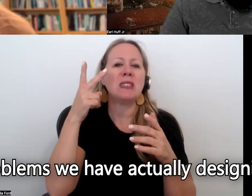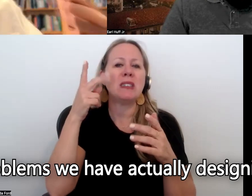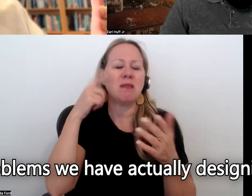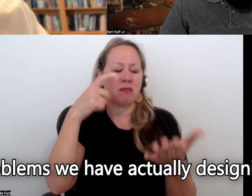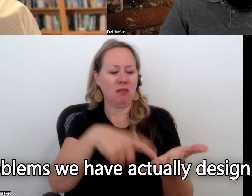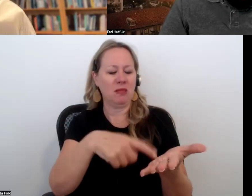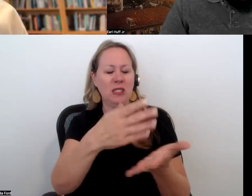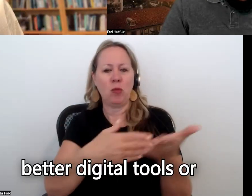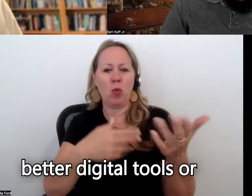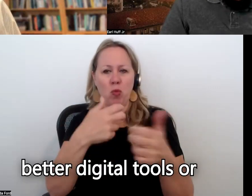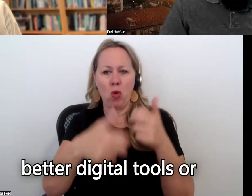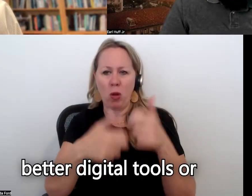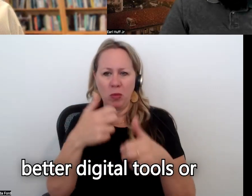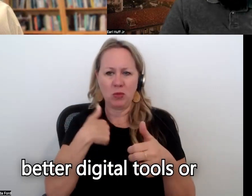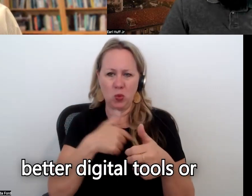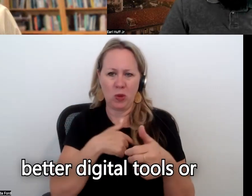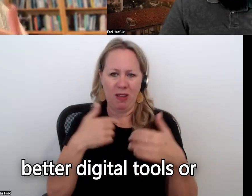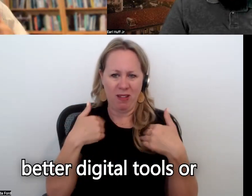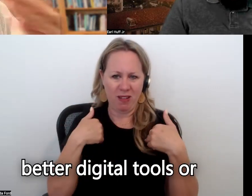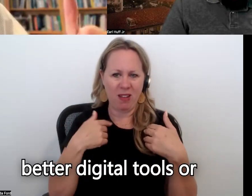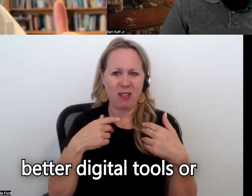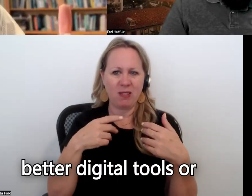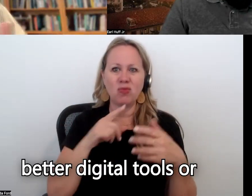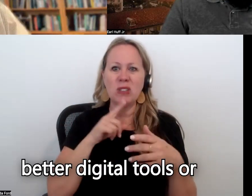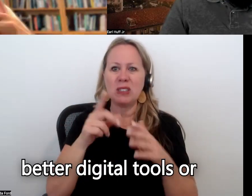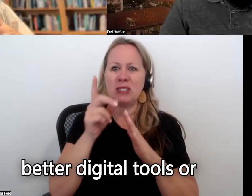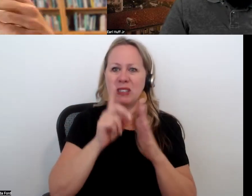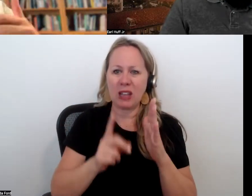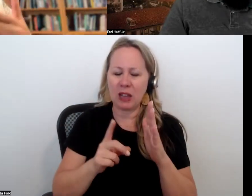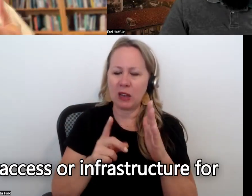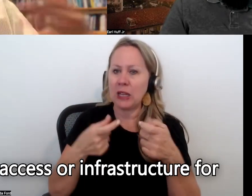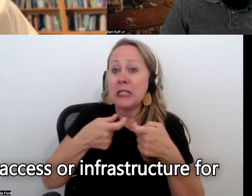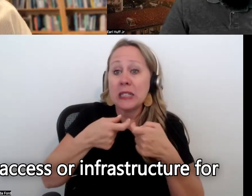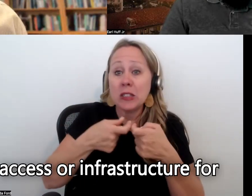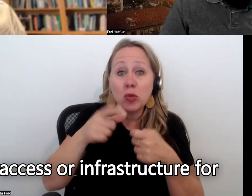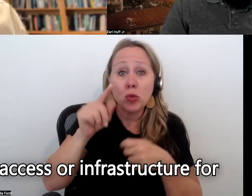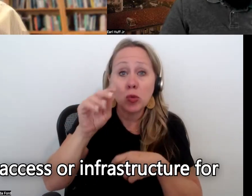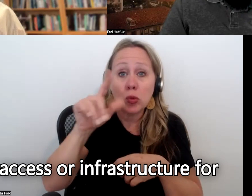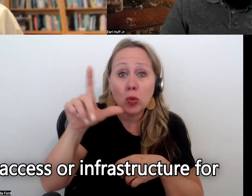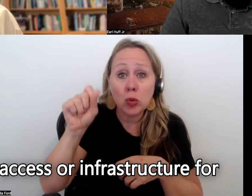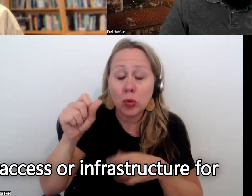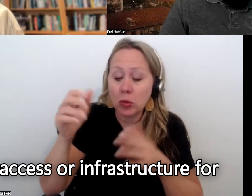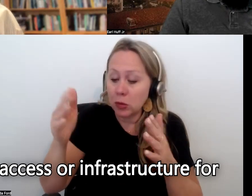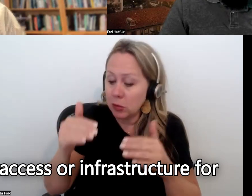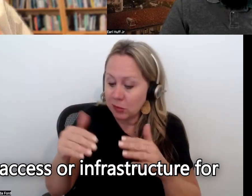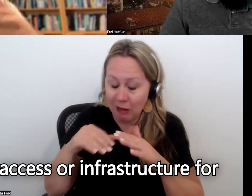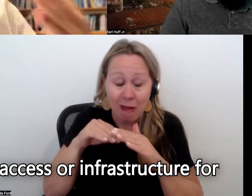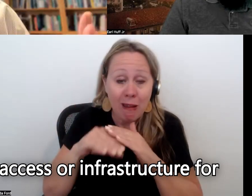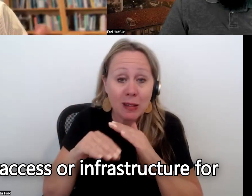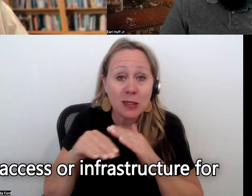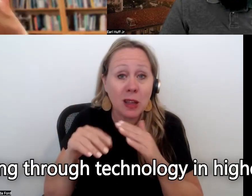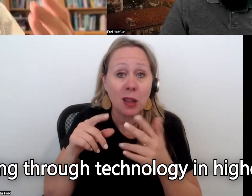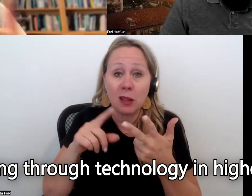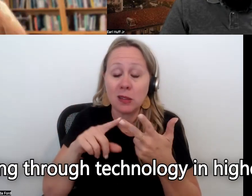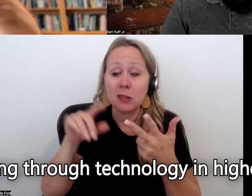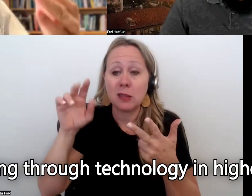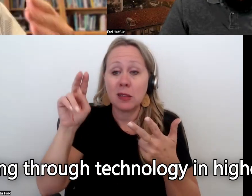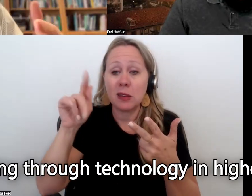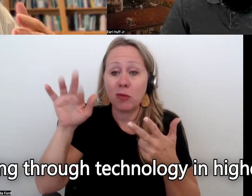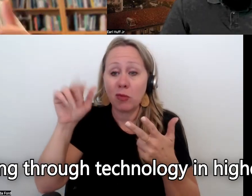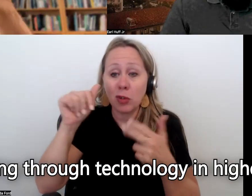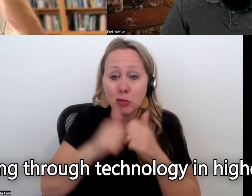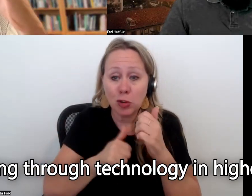actually designing better digital tools or access or infrastructure for learning